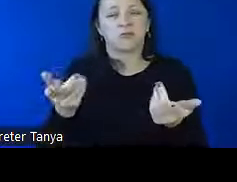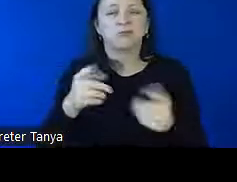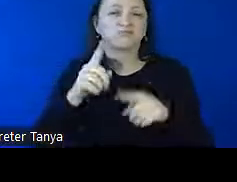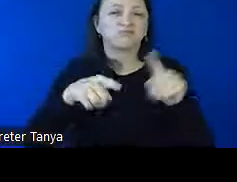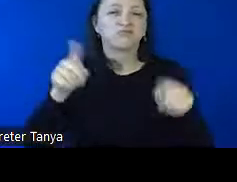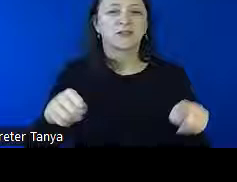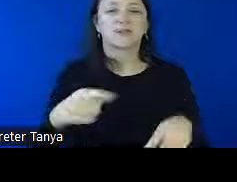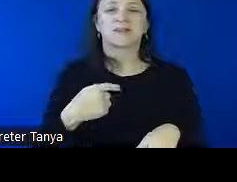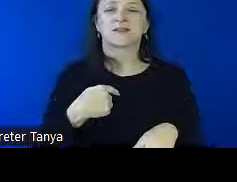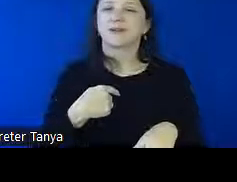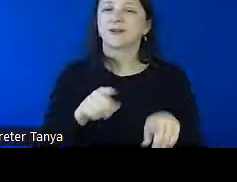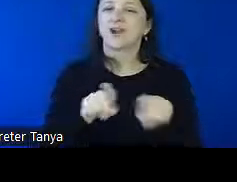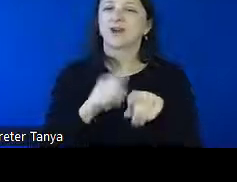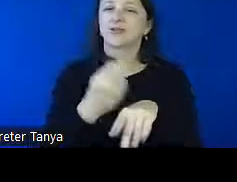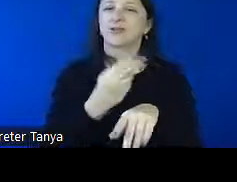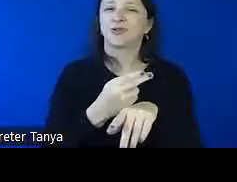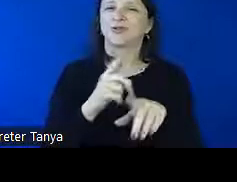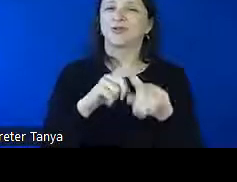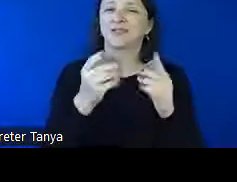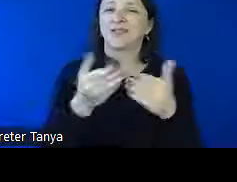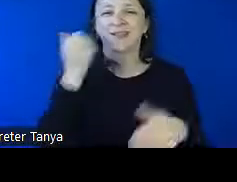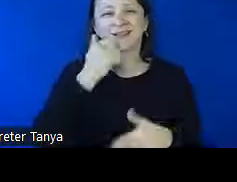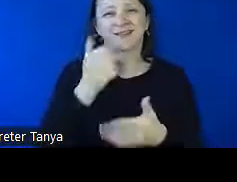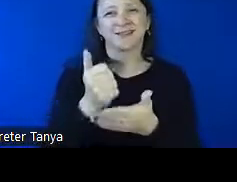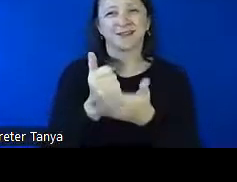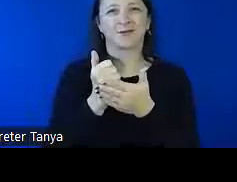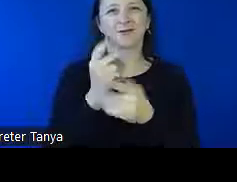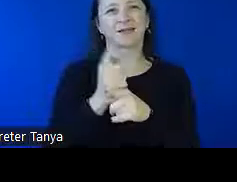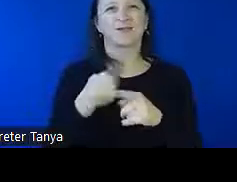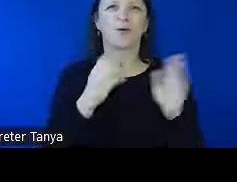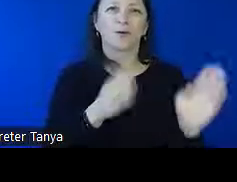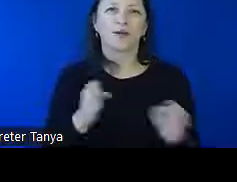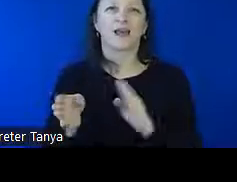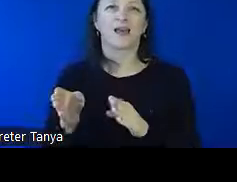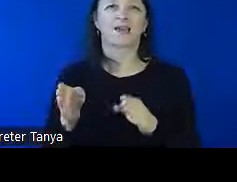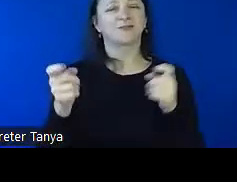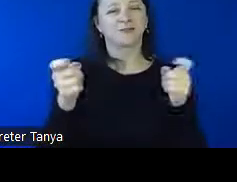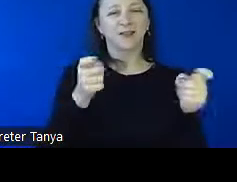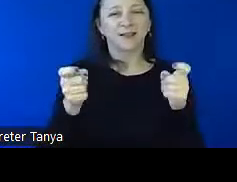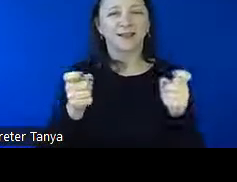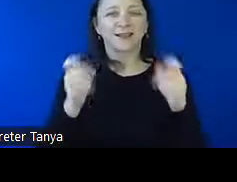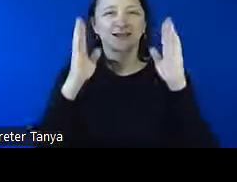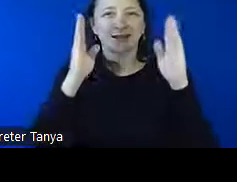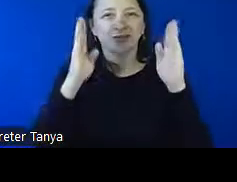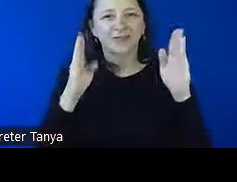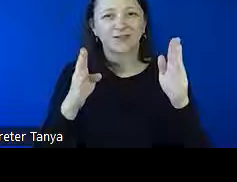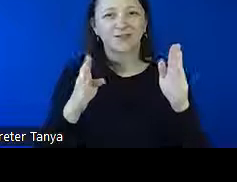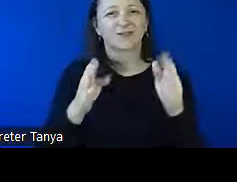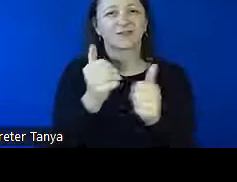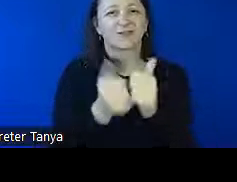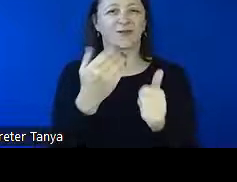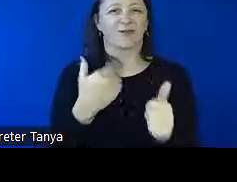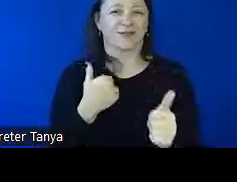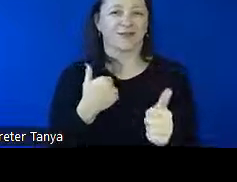so we also use all sorts of things, right, to help keep us organized or regulated or paying attention and so on and